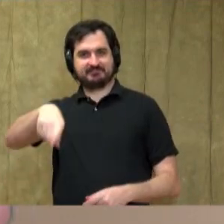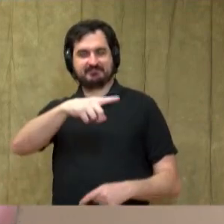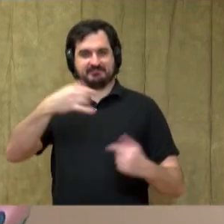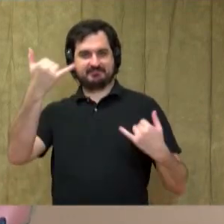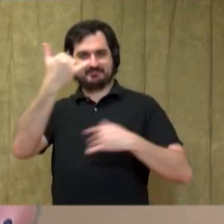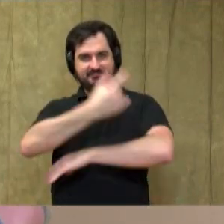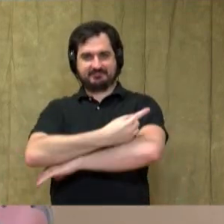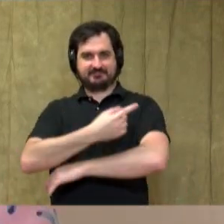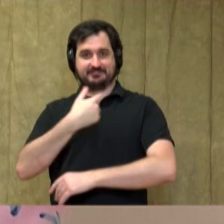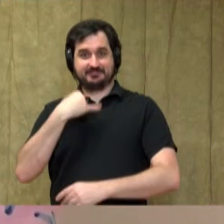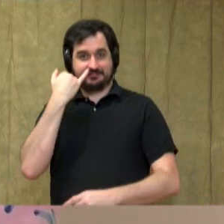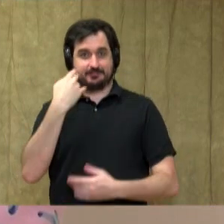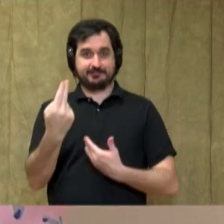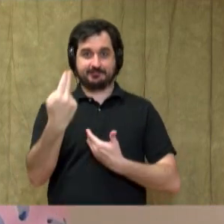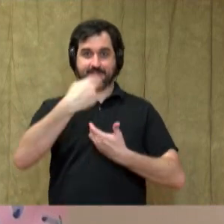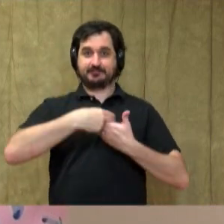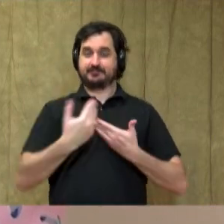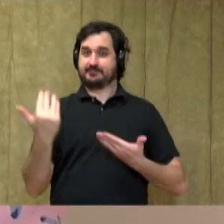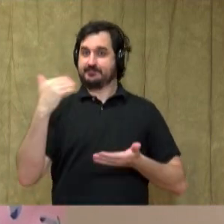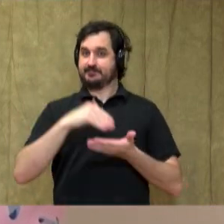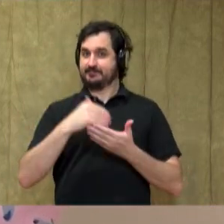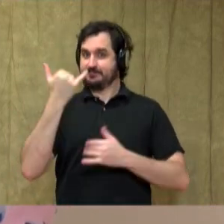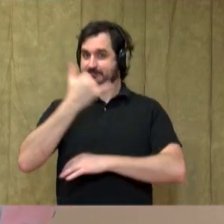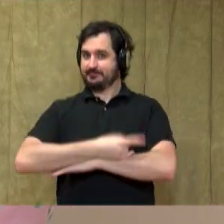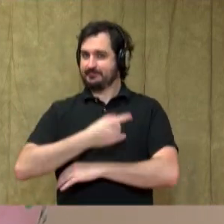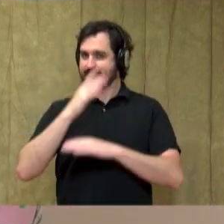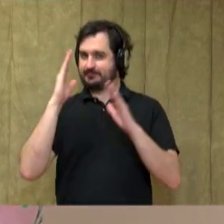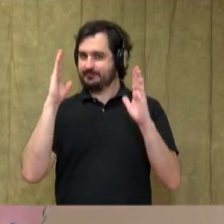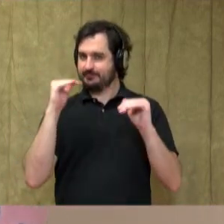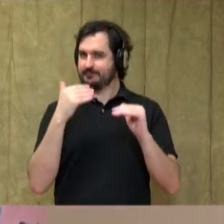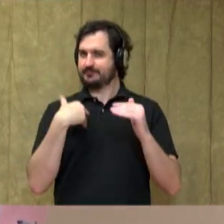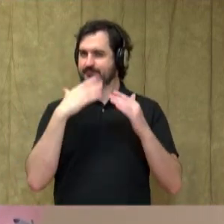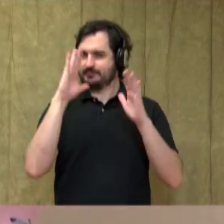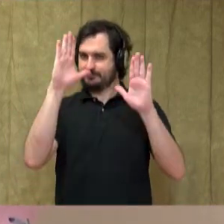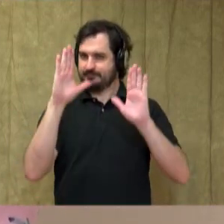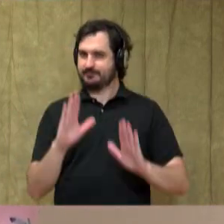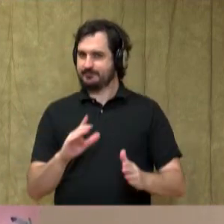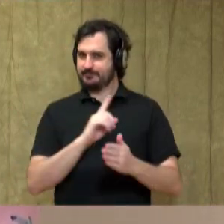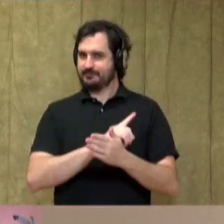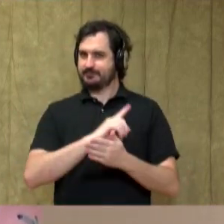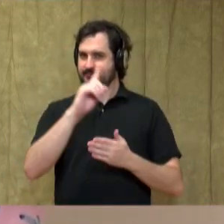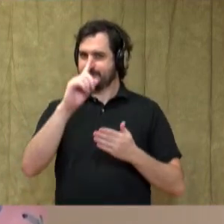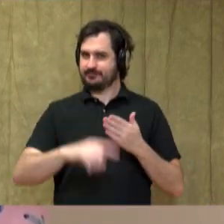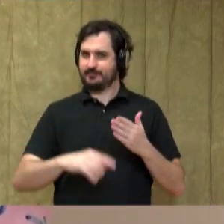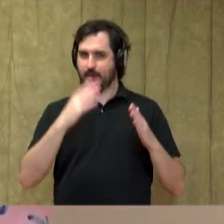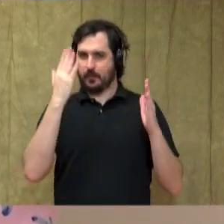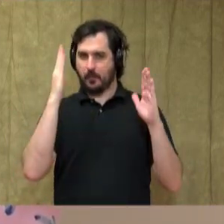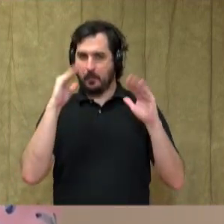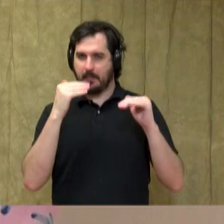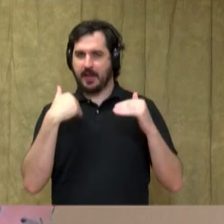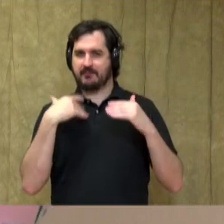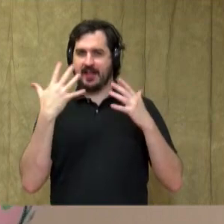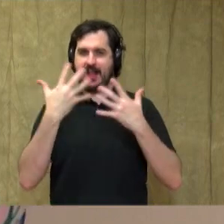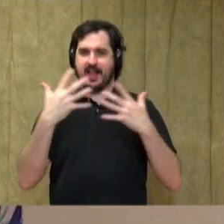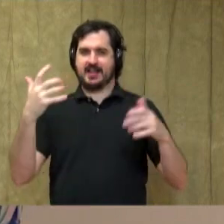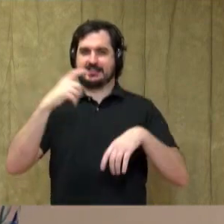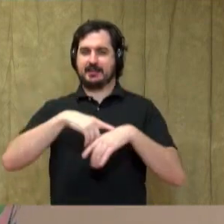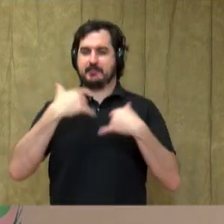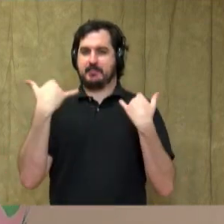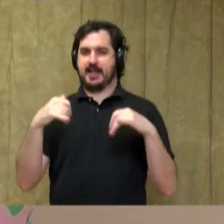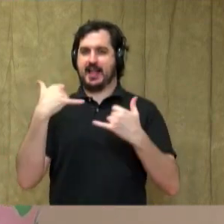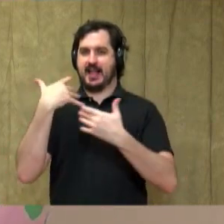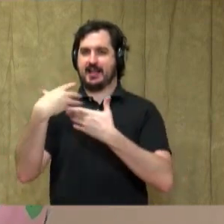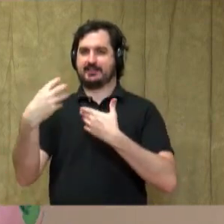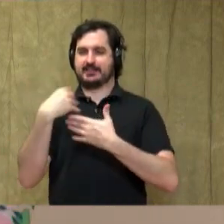me again today, I hope you all had a wonderful weekend. It was so beautiful and sunny, and I hope you got a lot of time to play outside. If this is your first